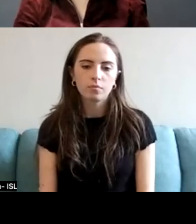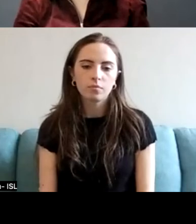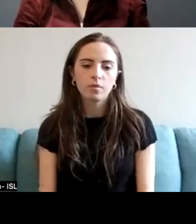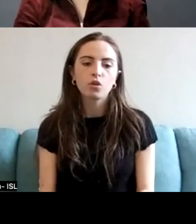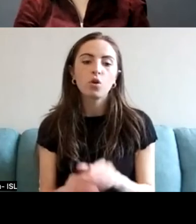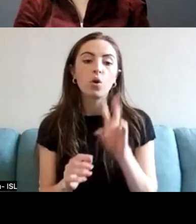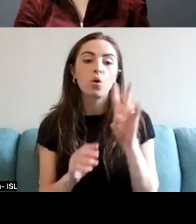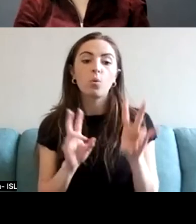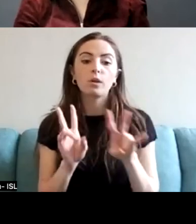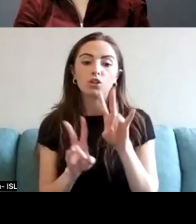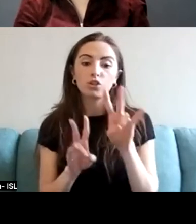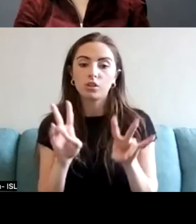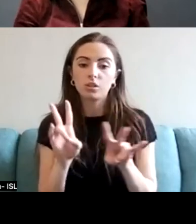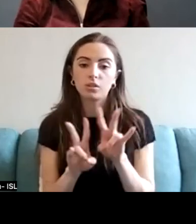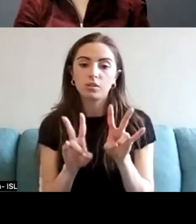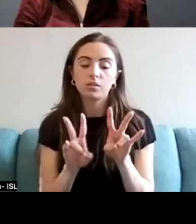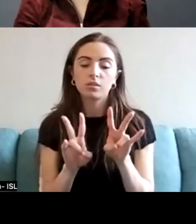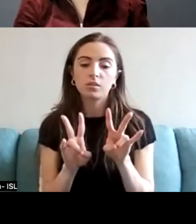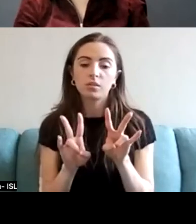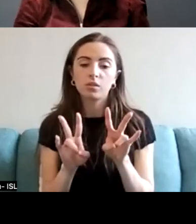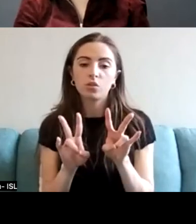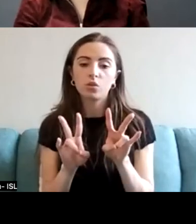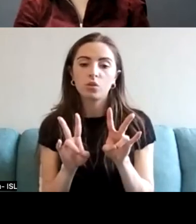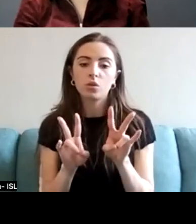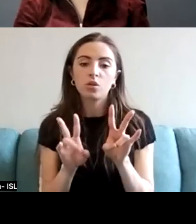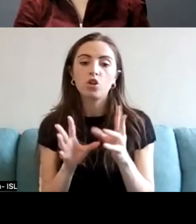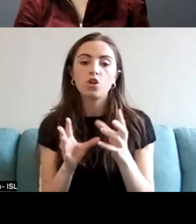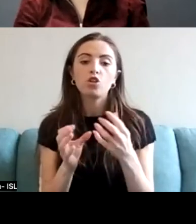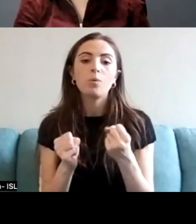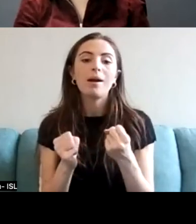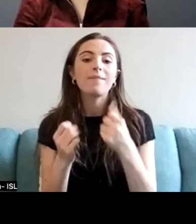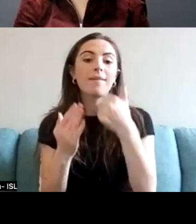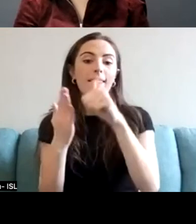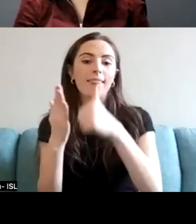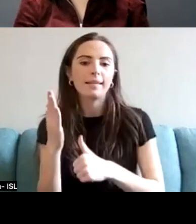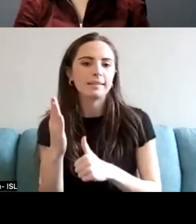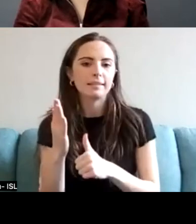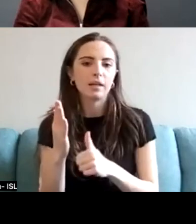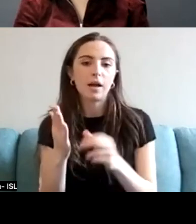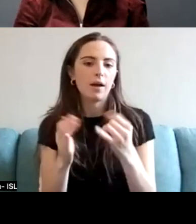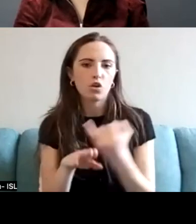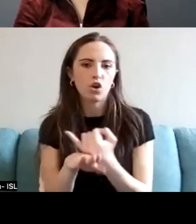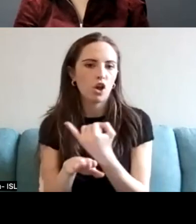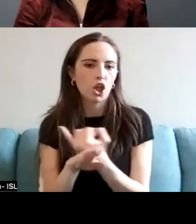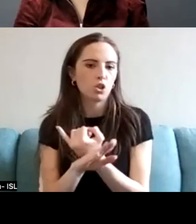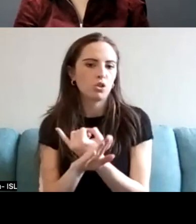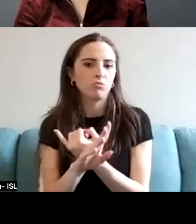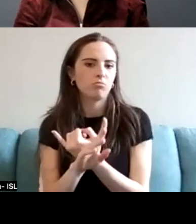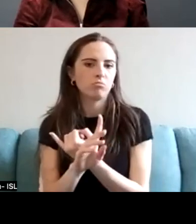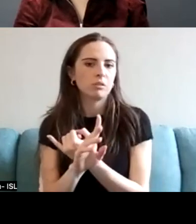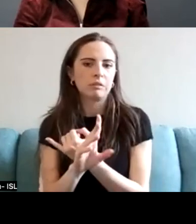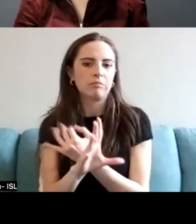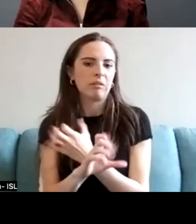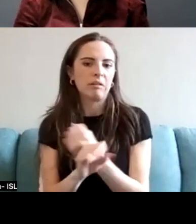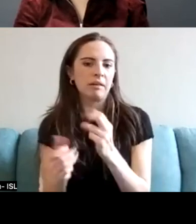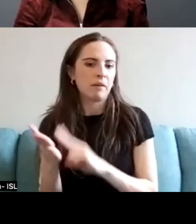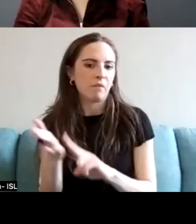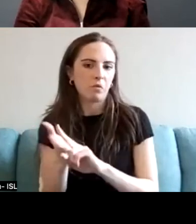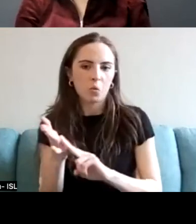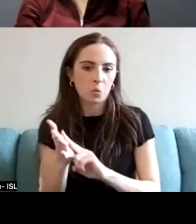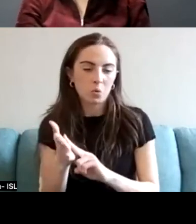has asked, do you have a list of don't use colors? And I know we talked about different blues and stuff, but you